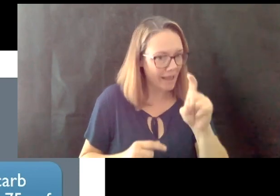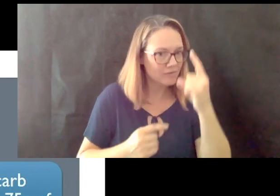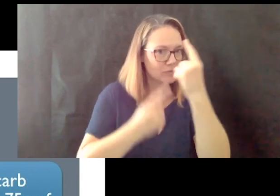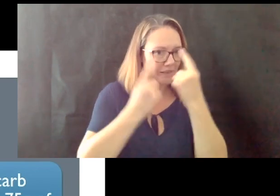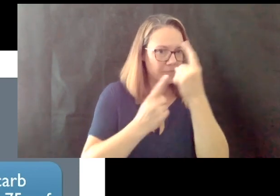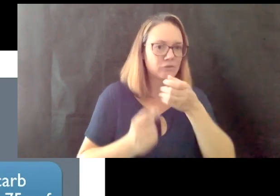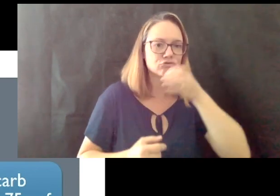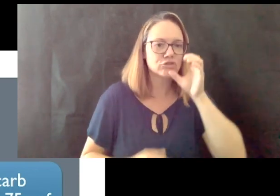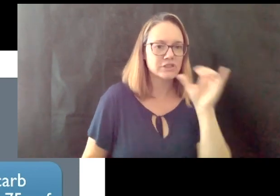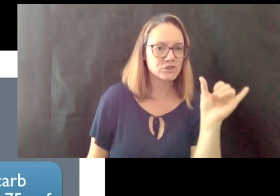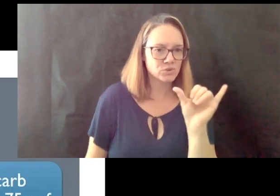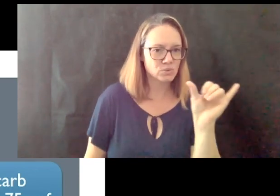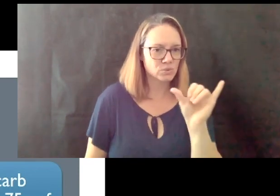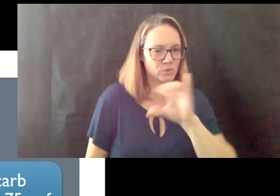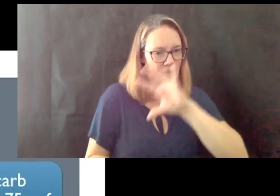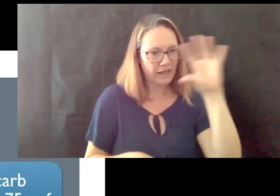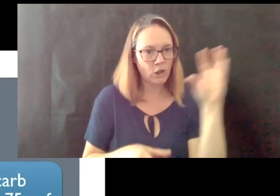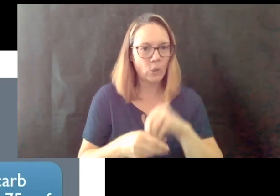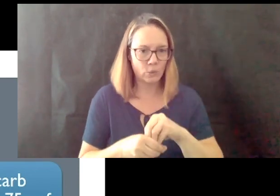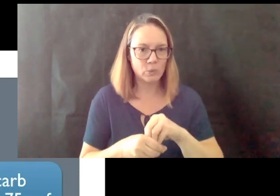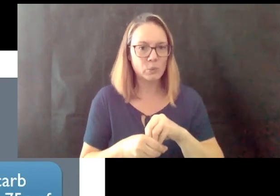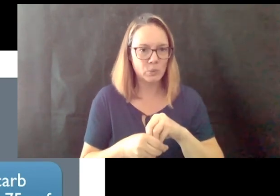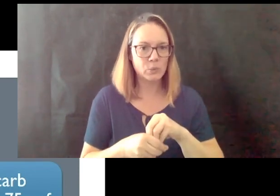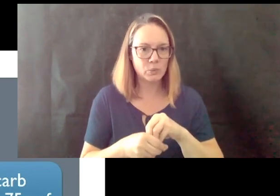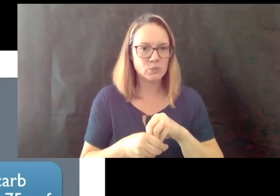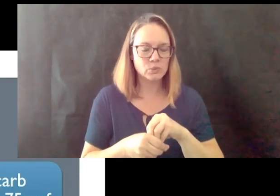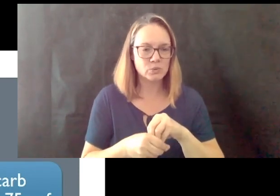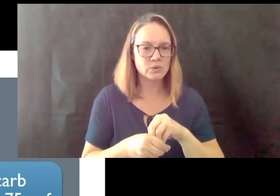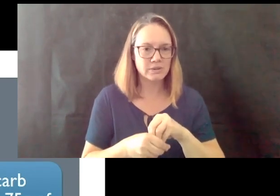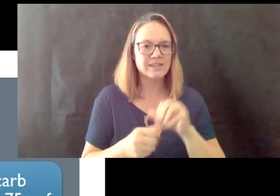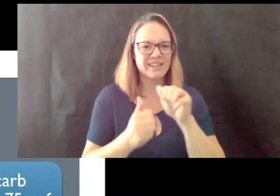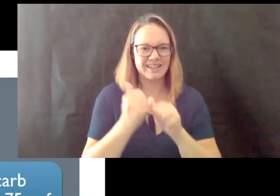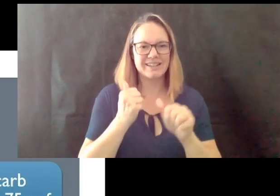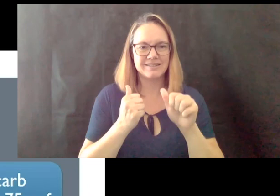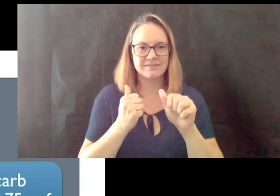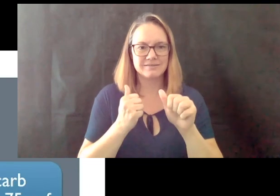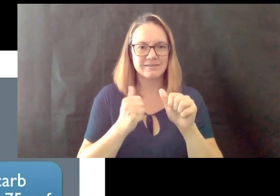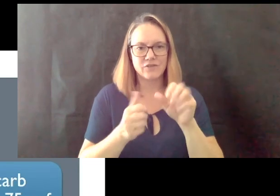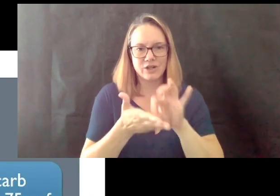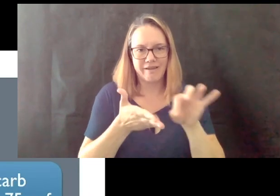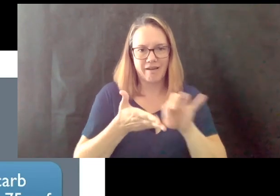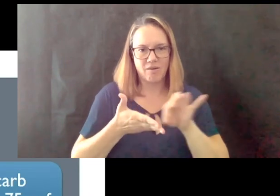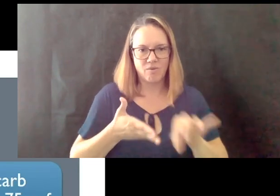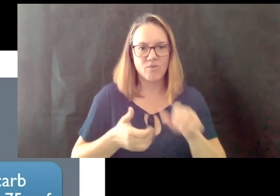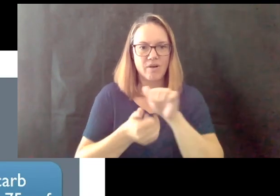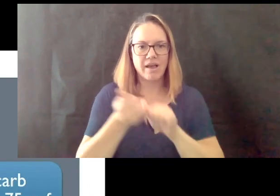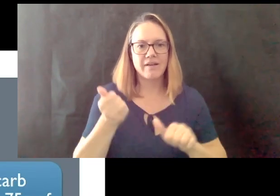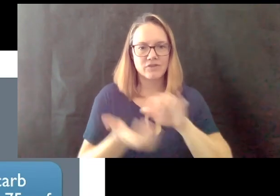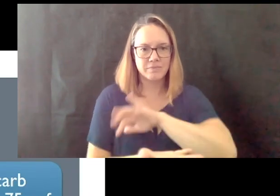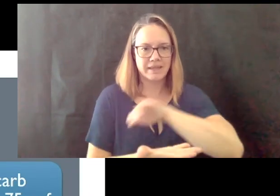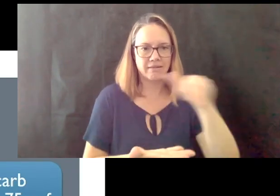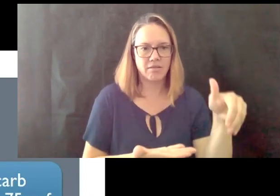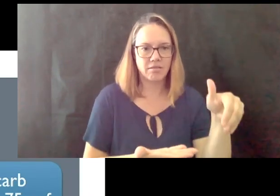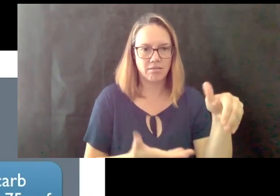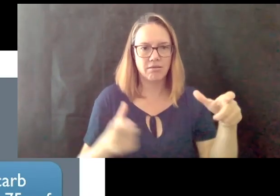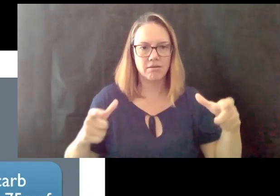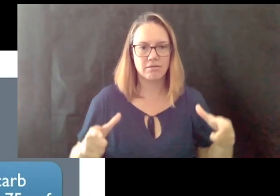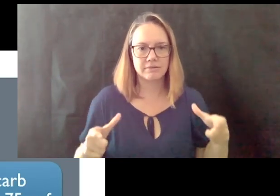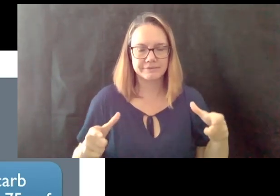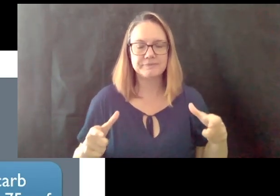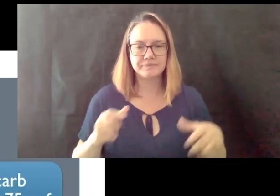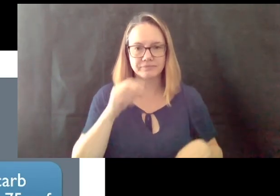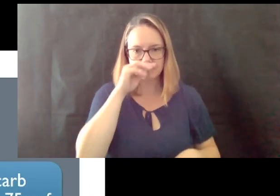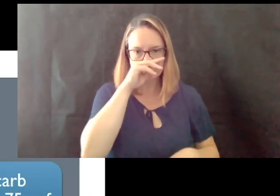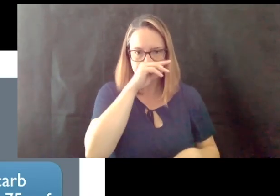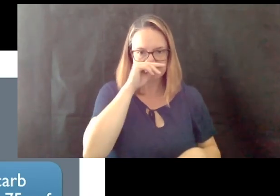So always, you know, consider your beverages and include those carbohydrates later. So we're really,